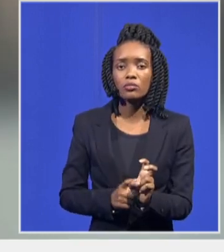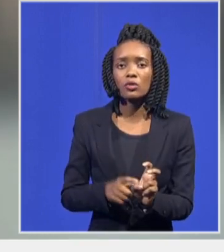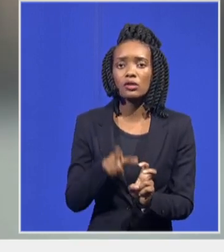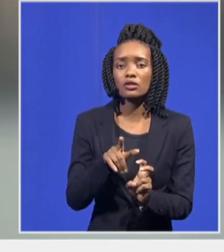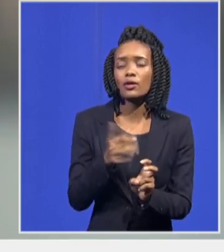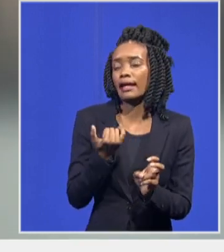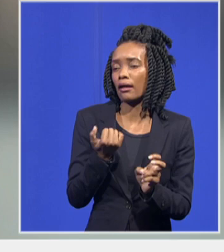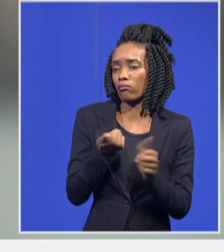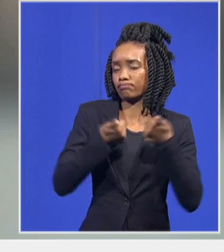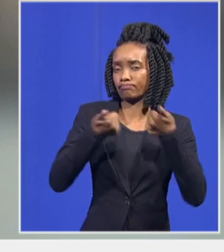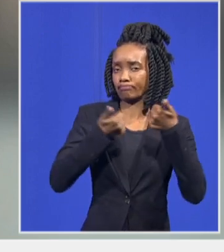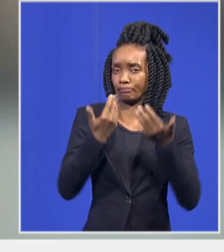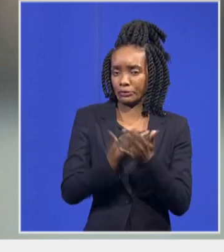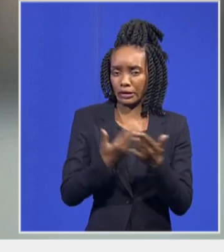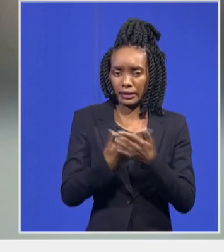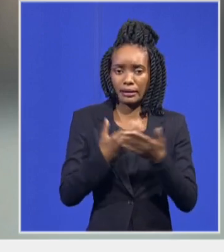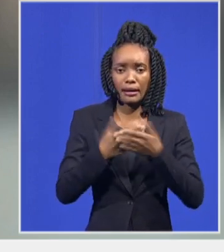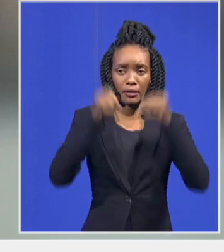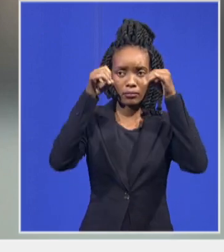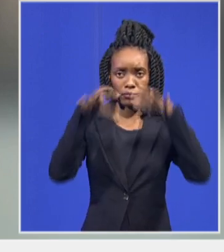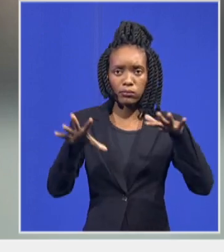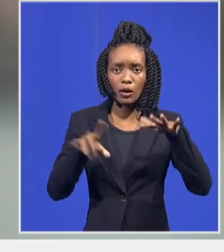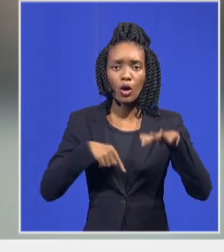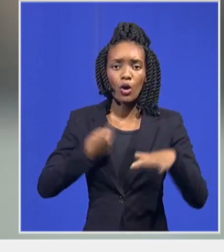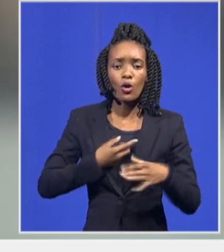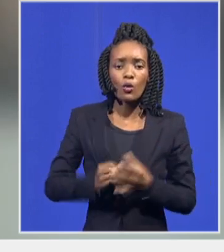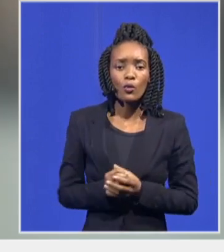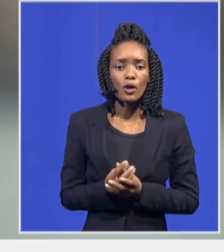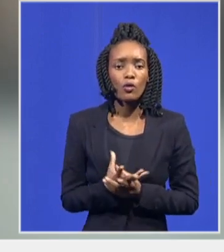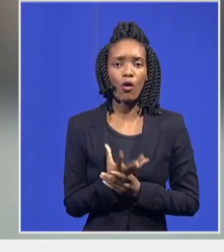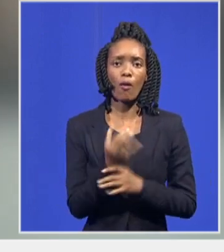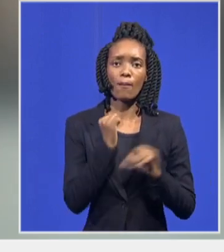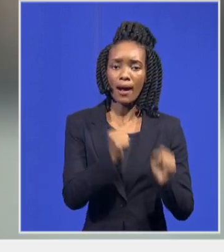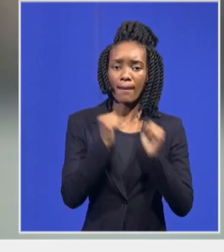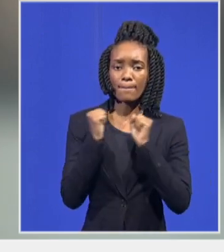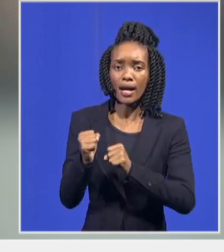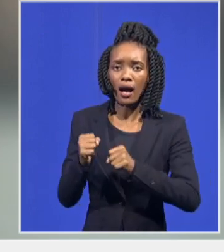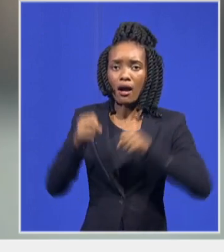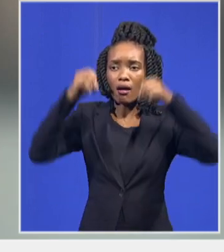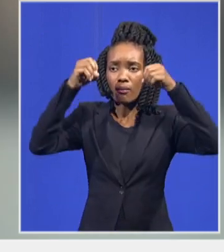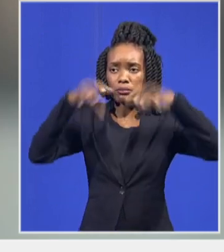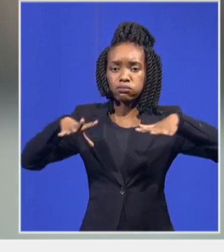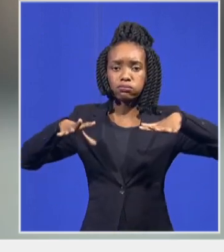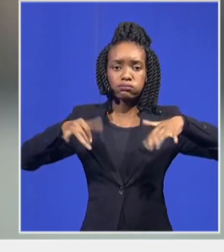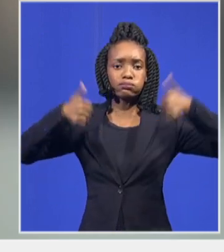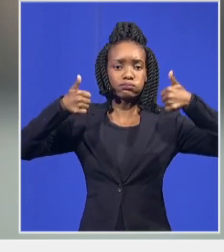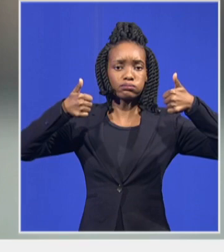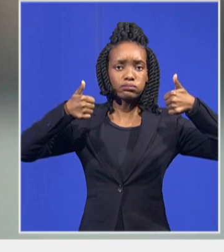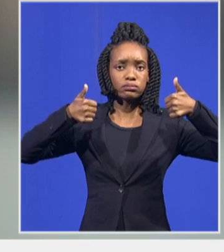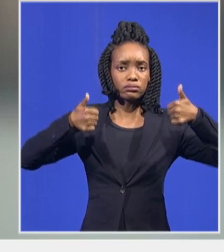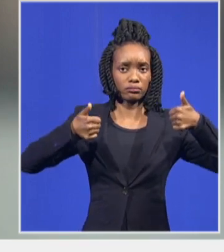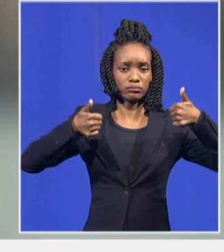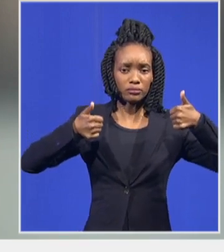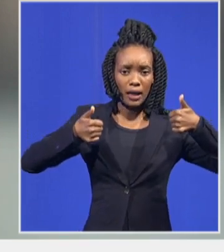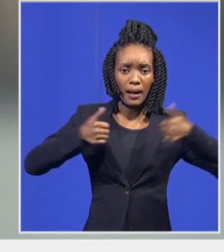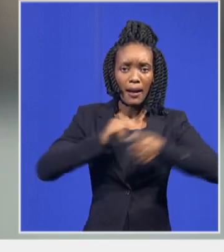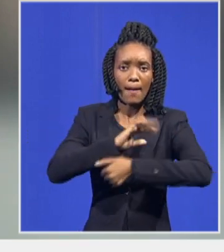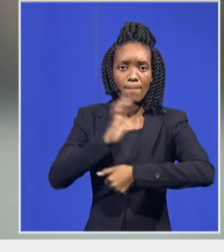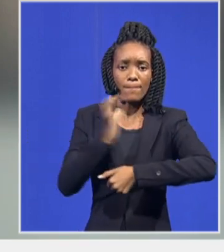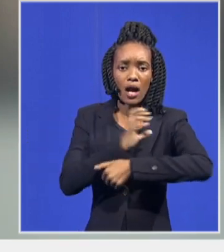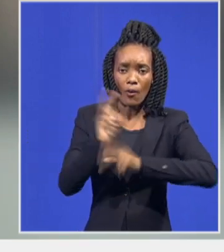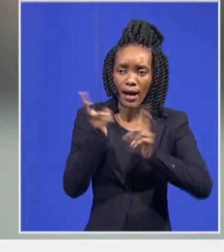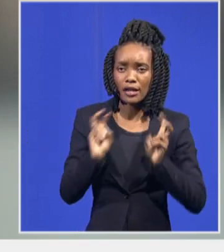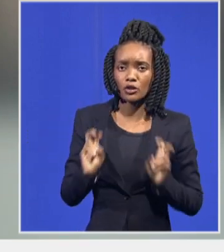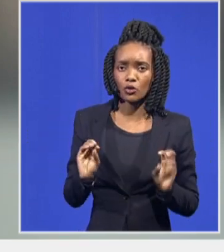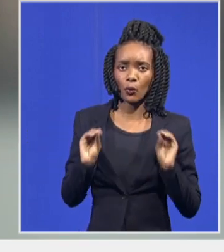grid, we've got grid stability, we're balancing the grid with adequate peaking power, and we've put